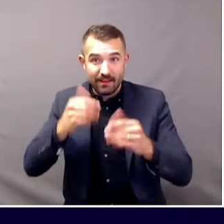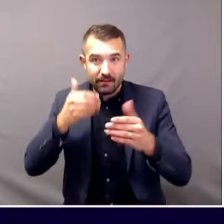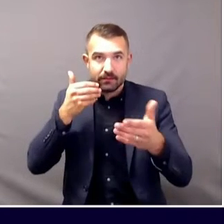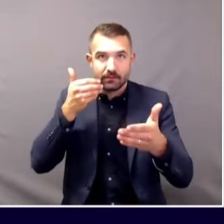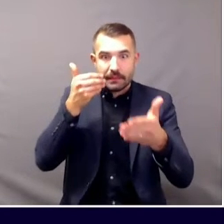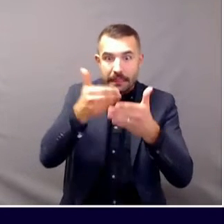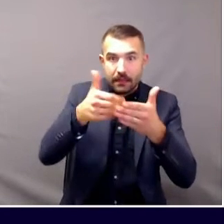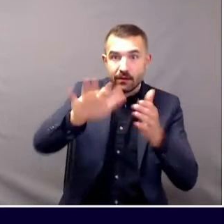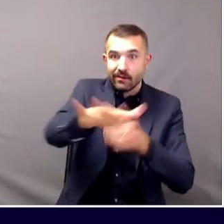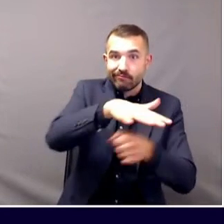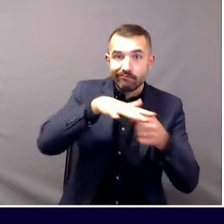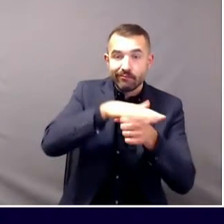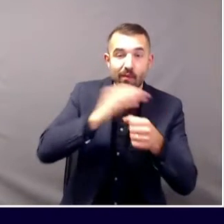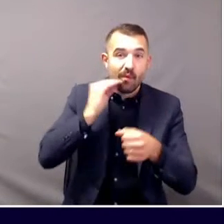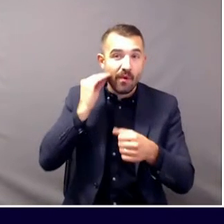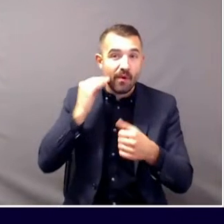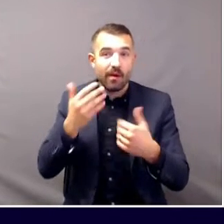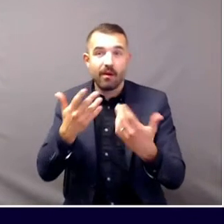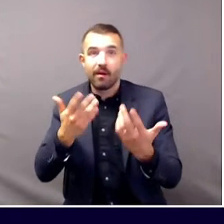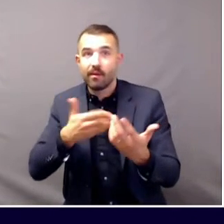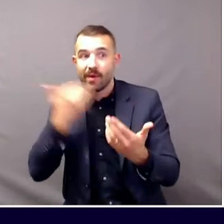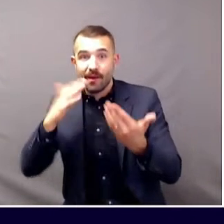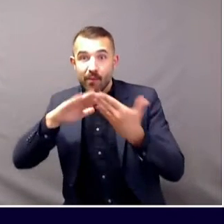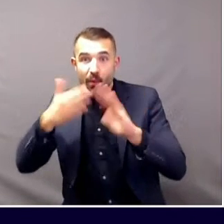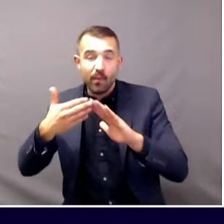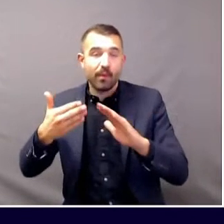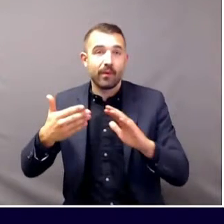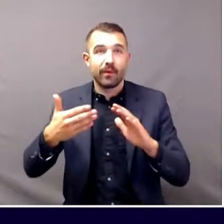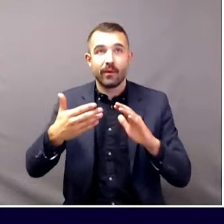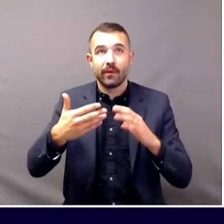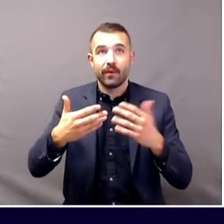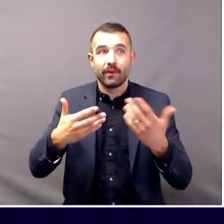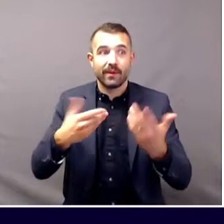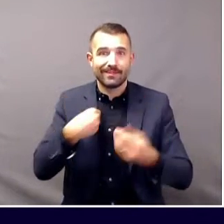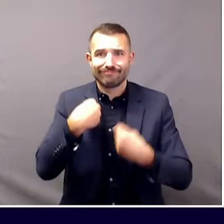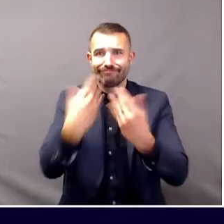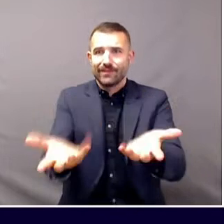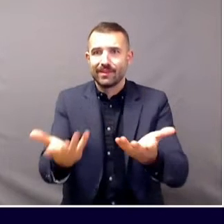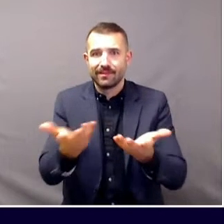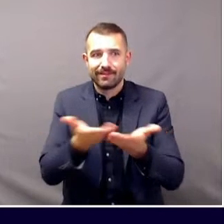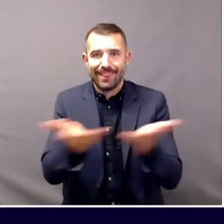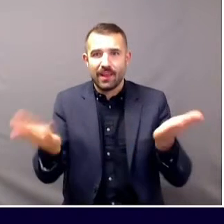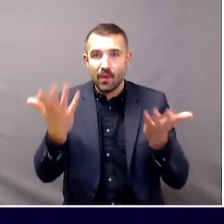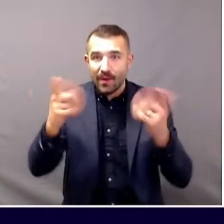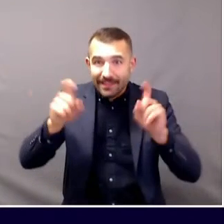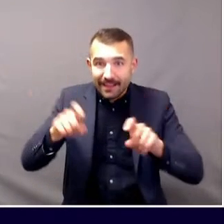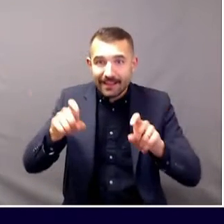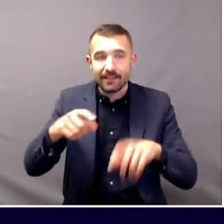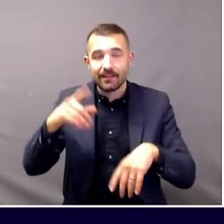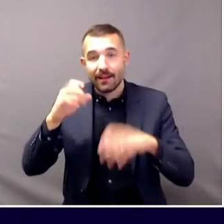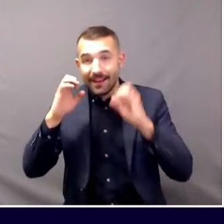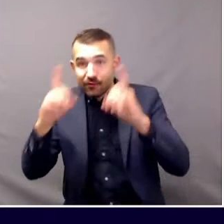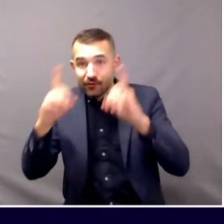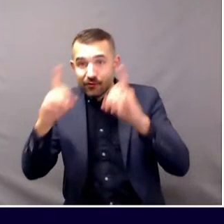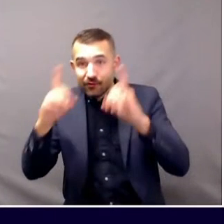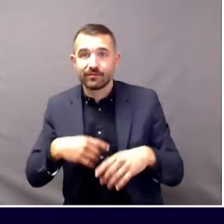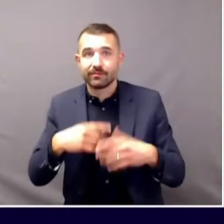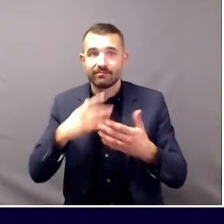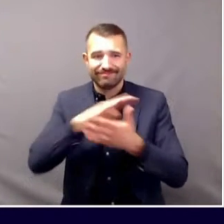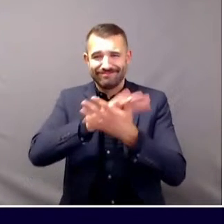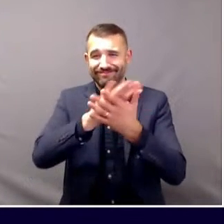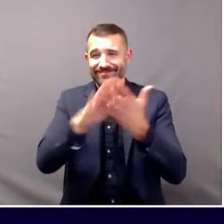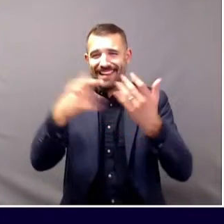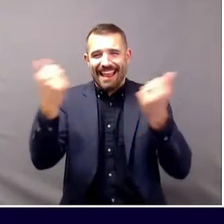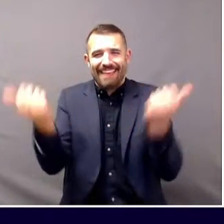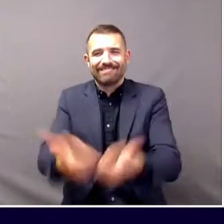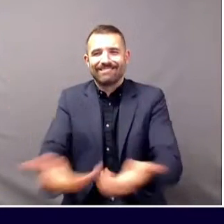of racial and ethnic minorities. So we can furnish them with testing, education, and then I think the key to much of it is the wraparound